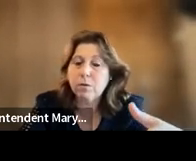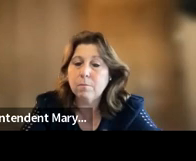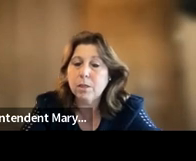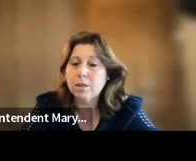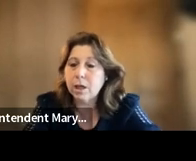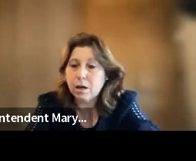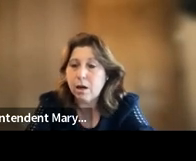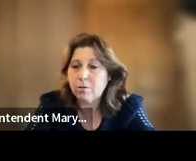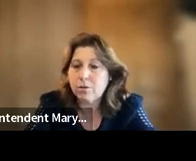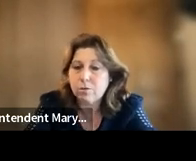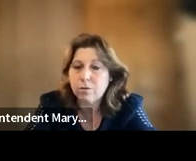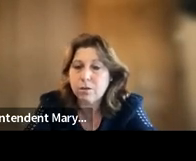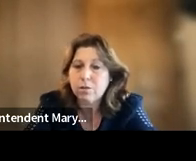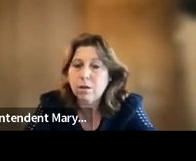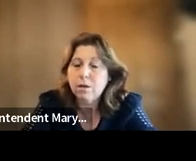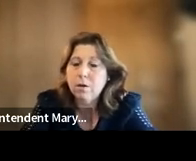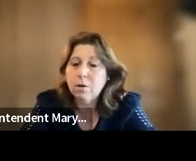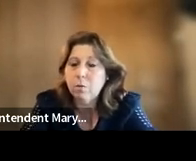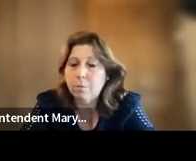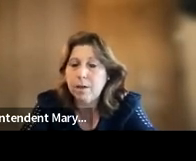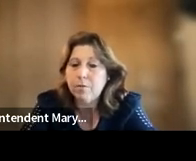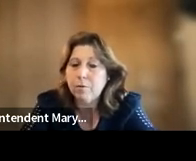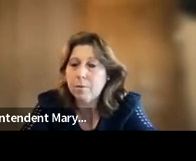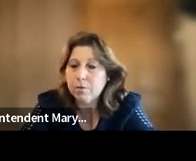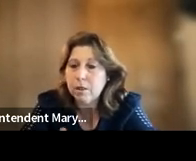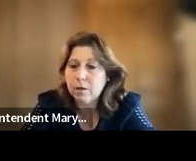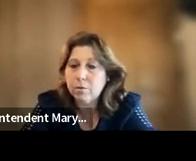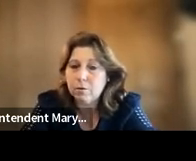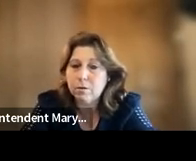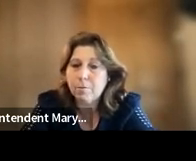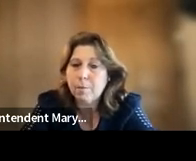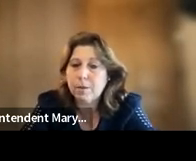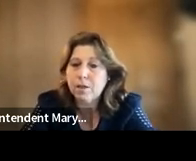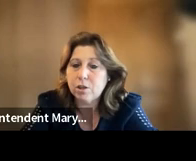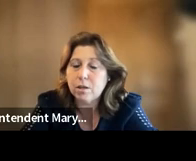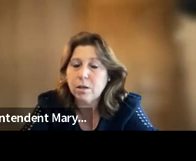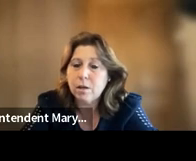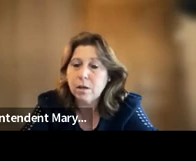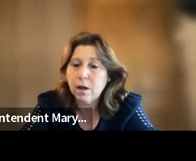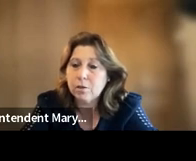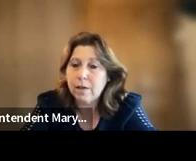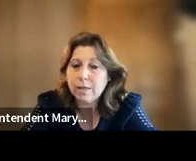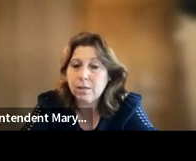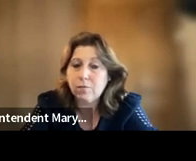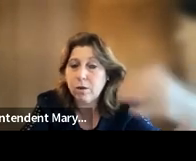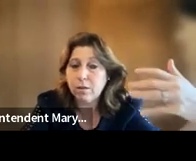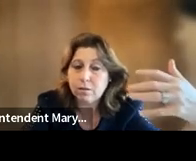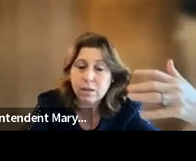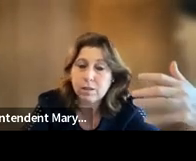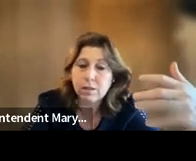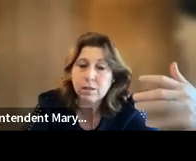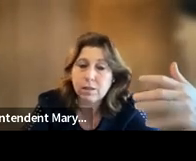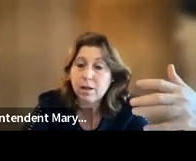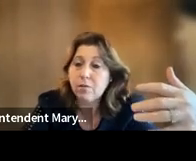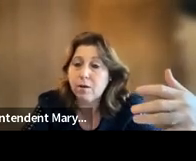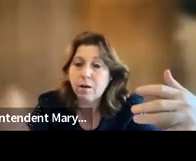now it's about 6 800 students who will be from the multilingual learner population and so that's 40